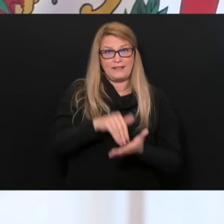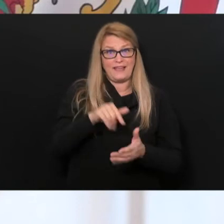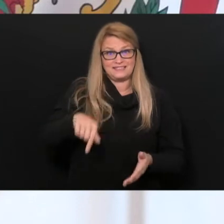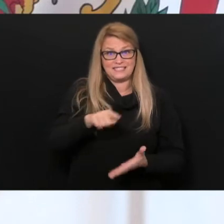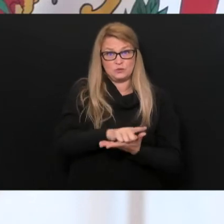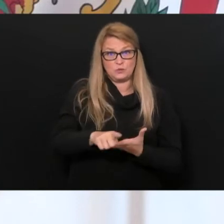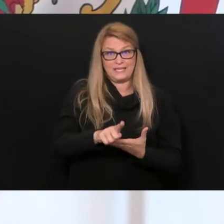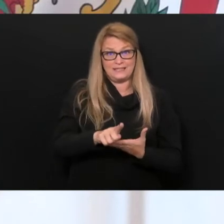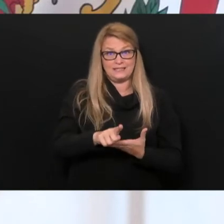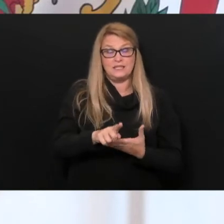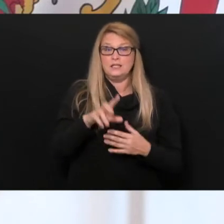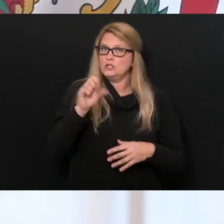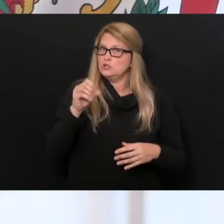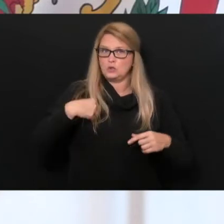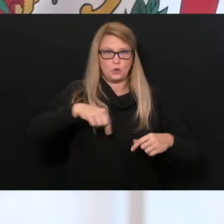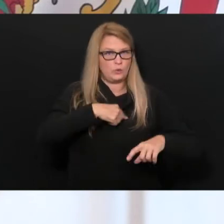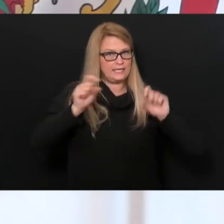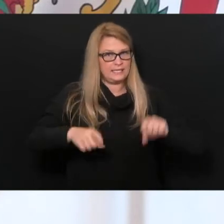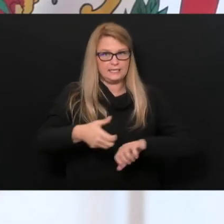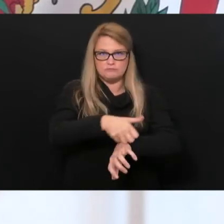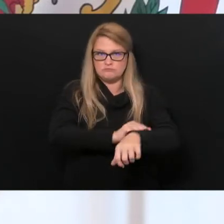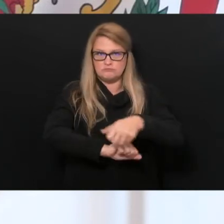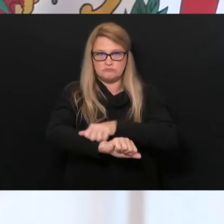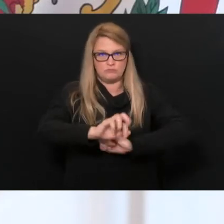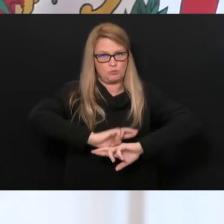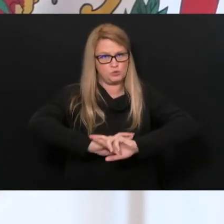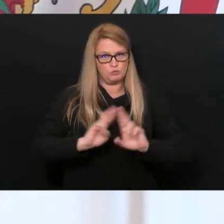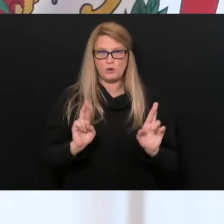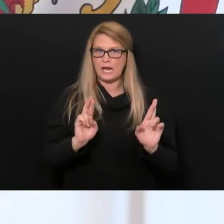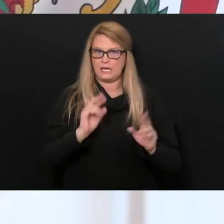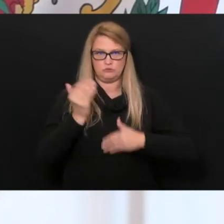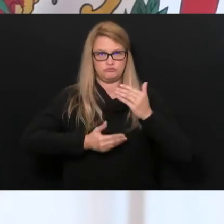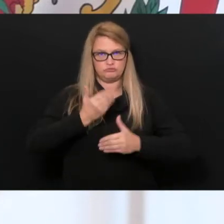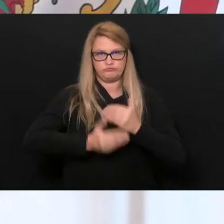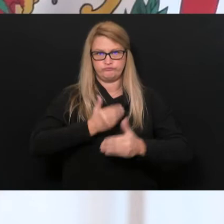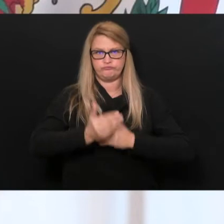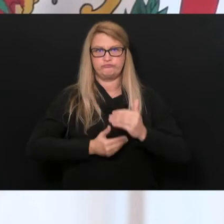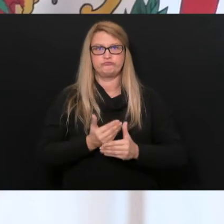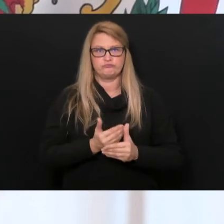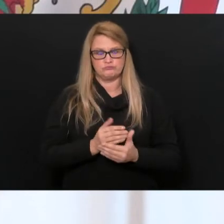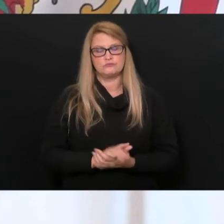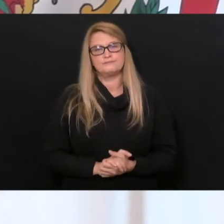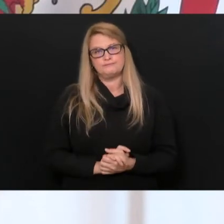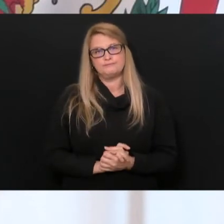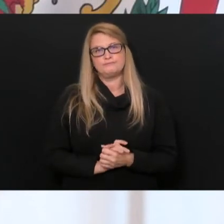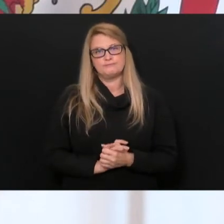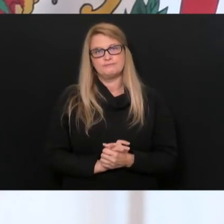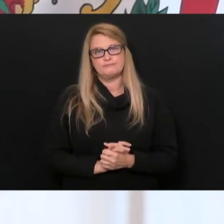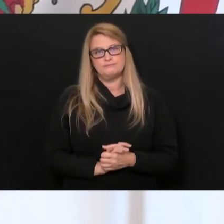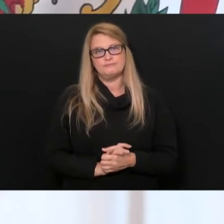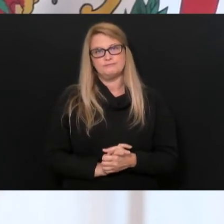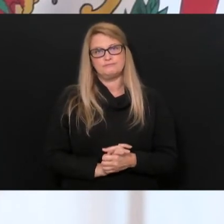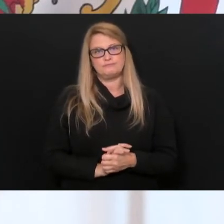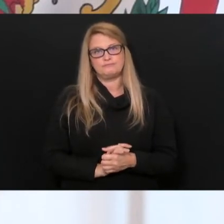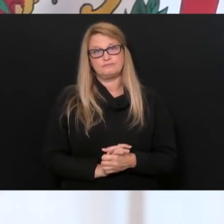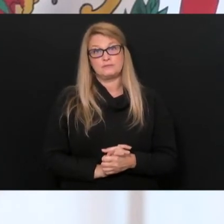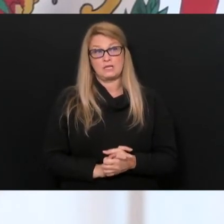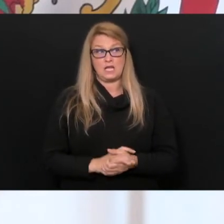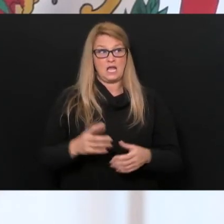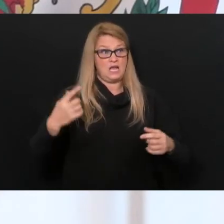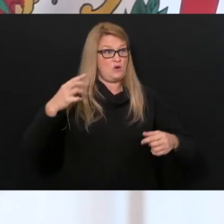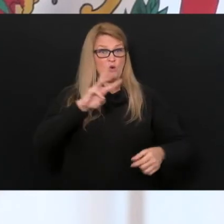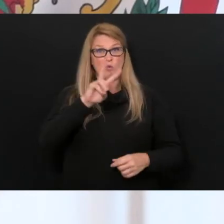week. So we need to really, really crank it and everything. Now, if you look at us compared to the other